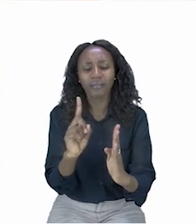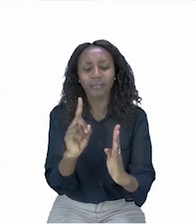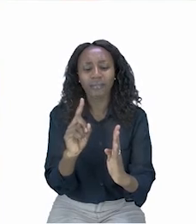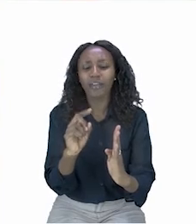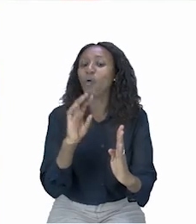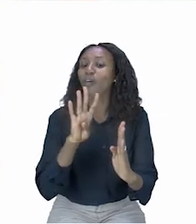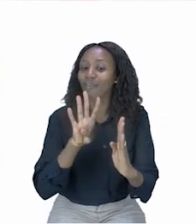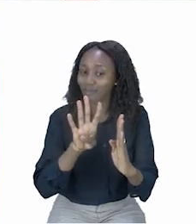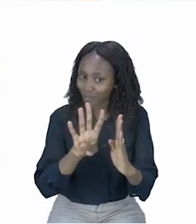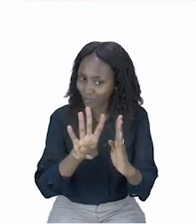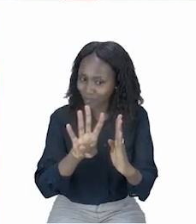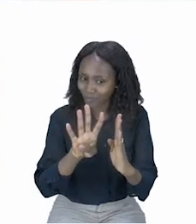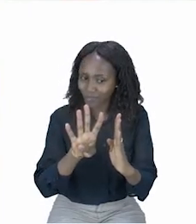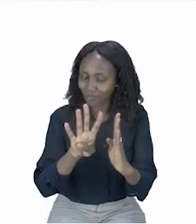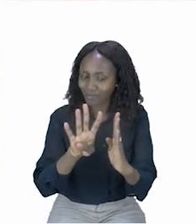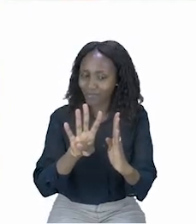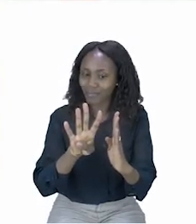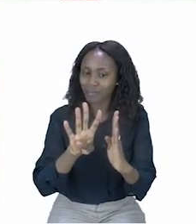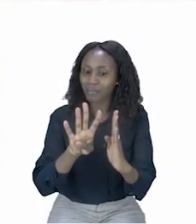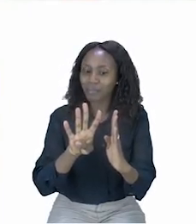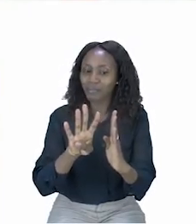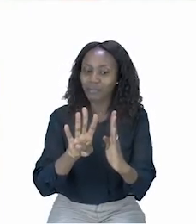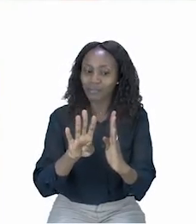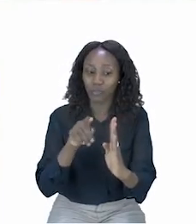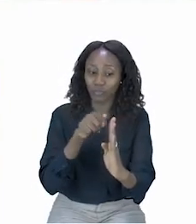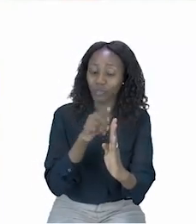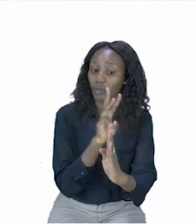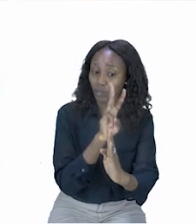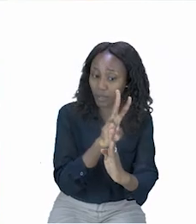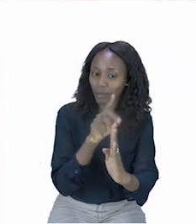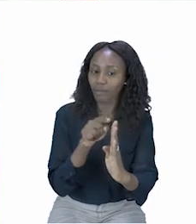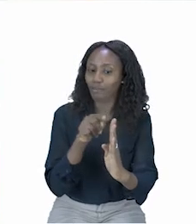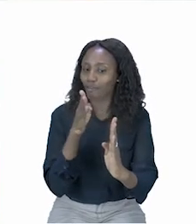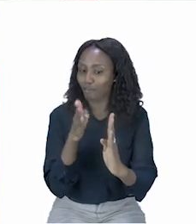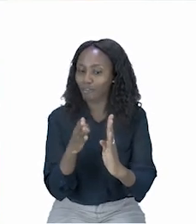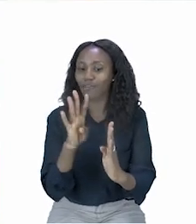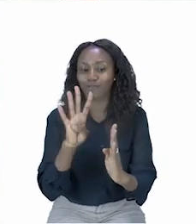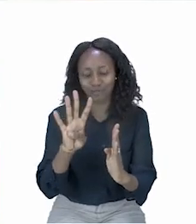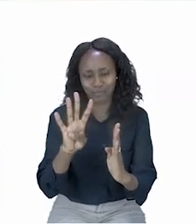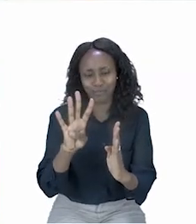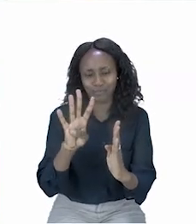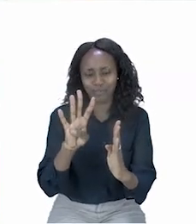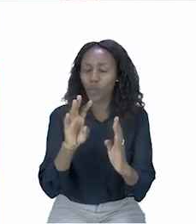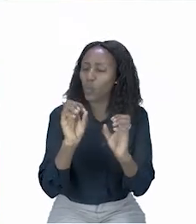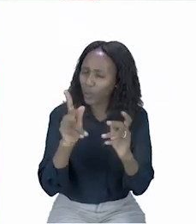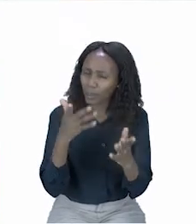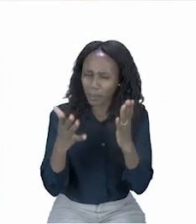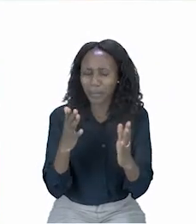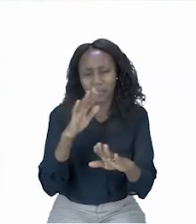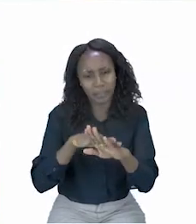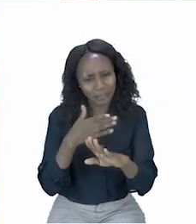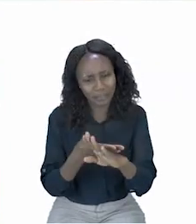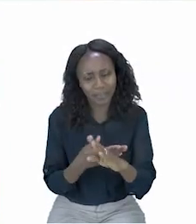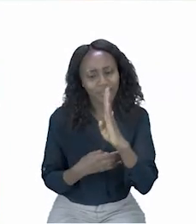number 4, standing behind number 3. What about if I said,